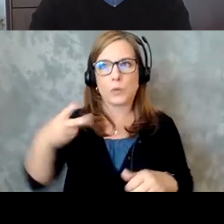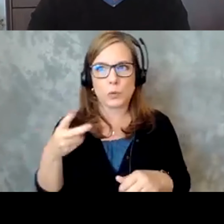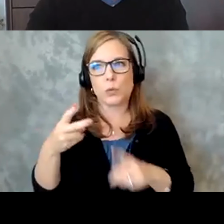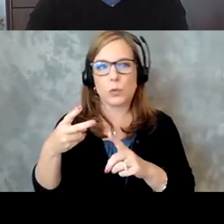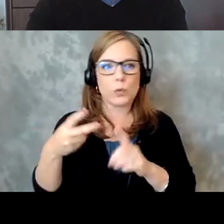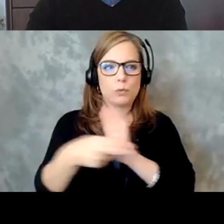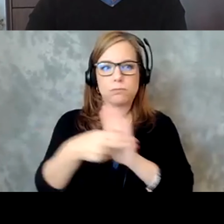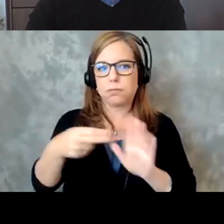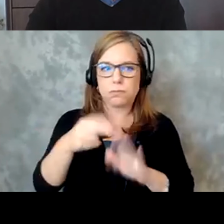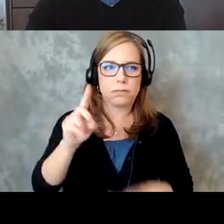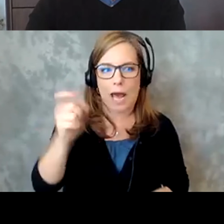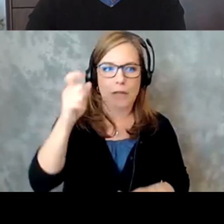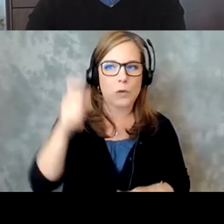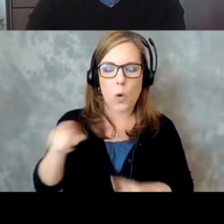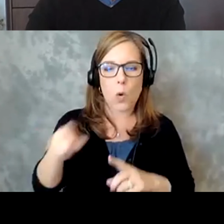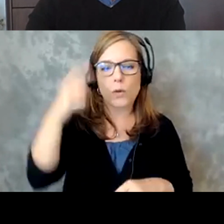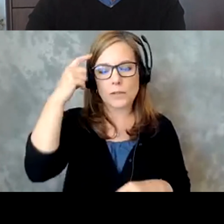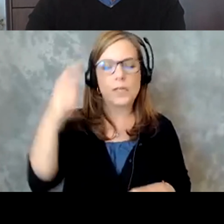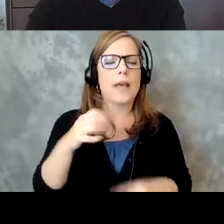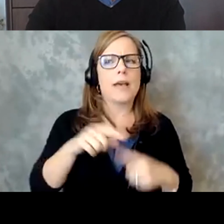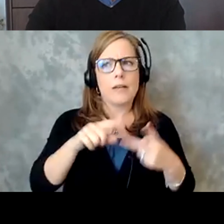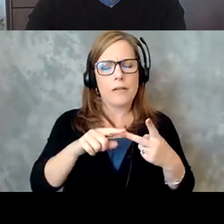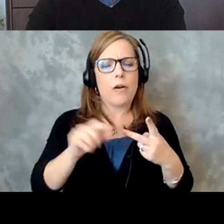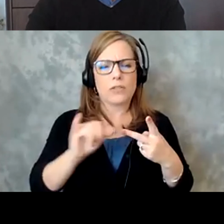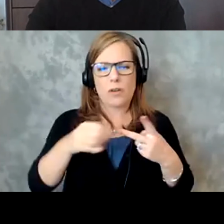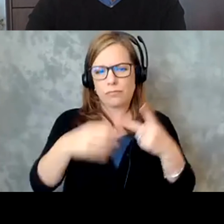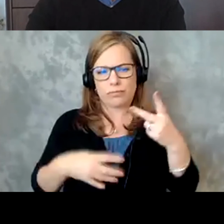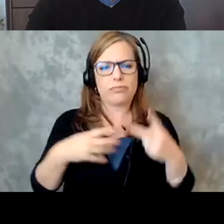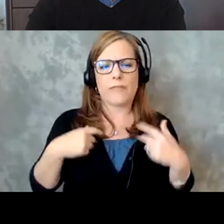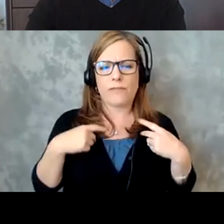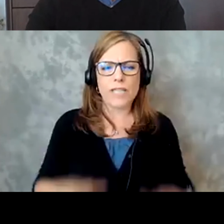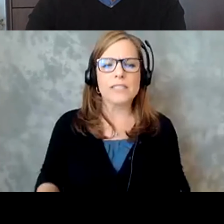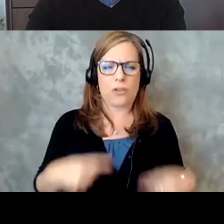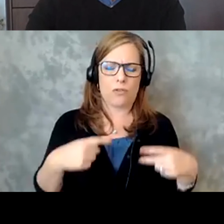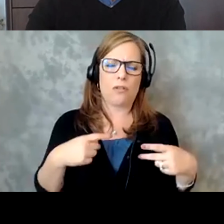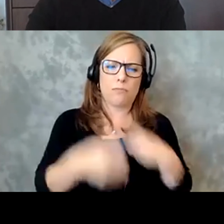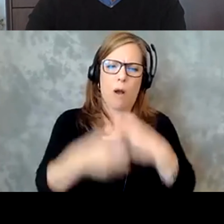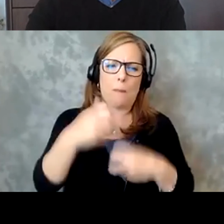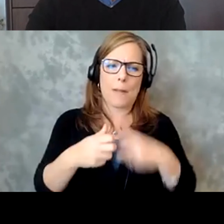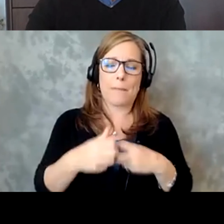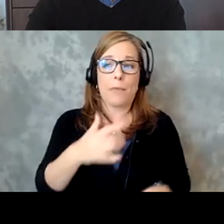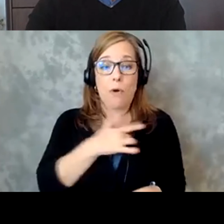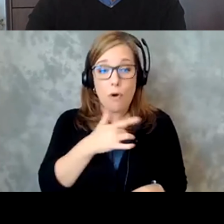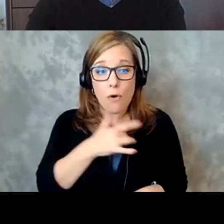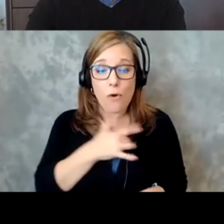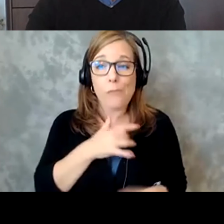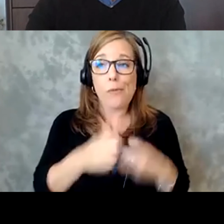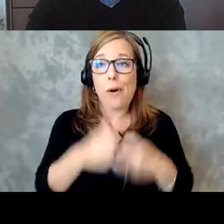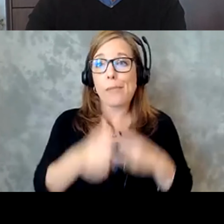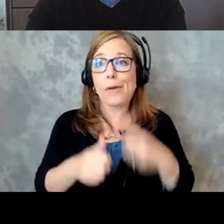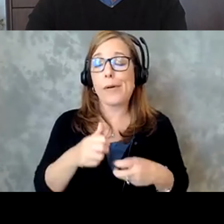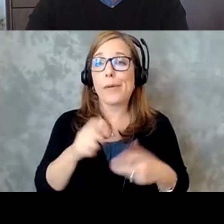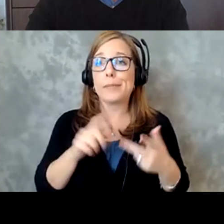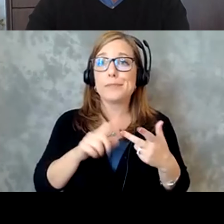And she has co-occurring physical health problems as well, pretty serious heart problems,